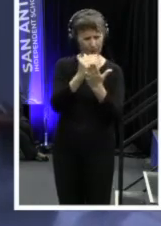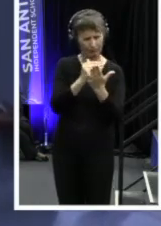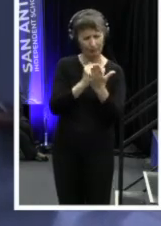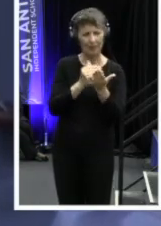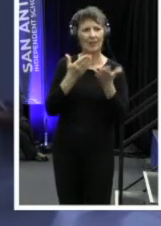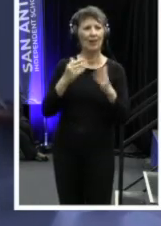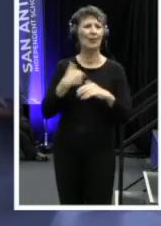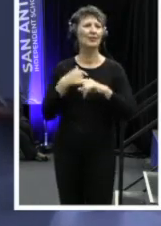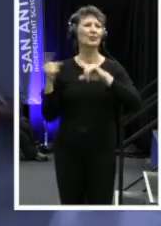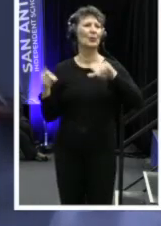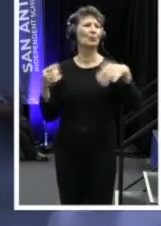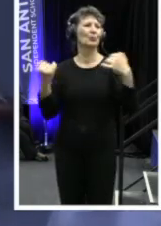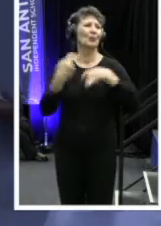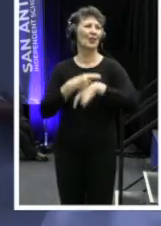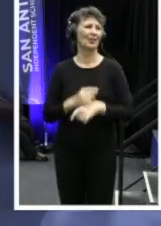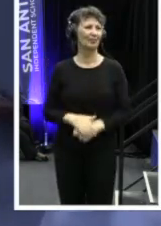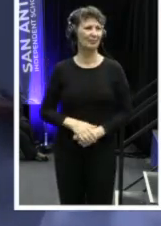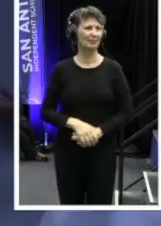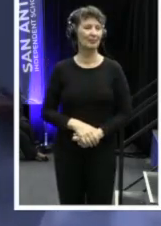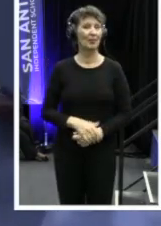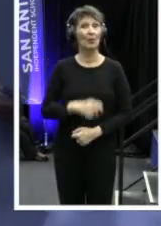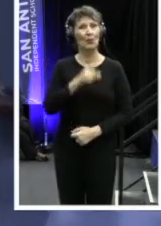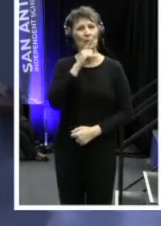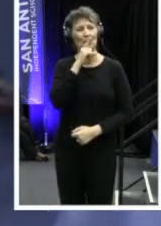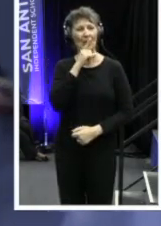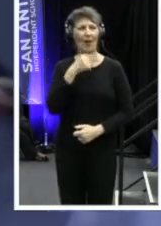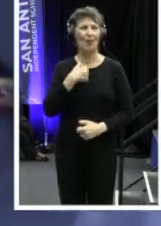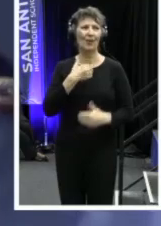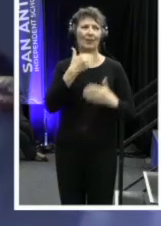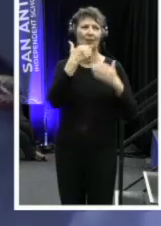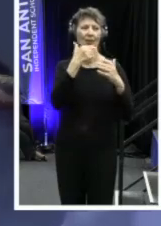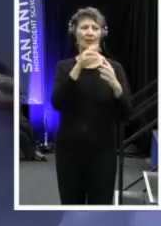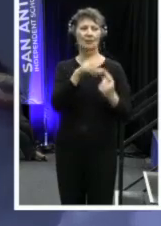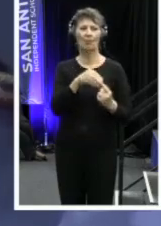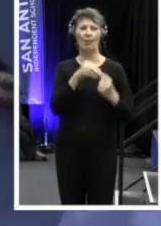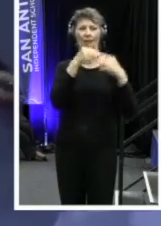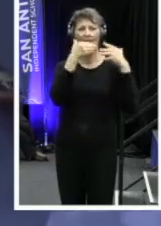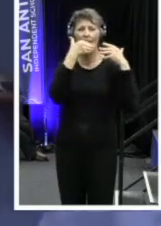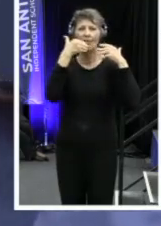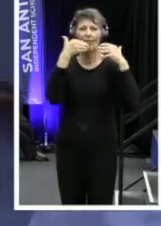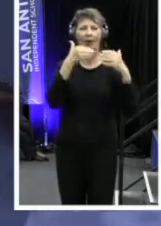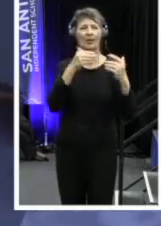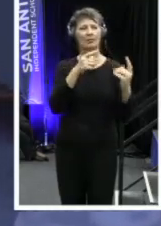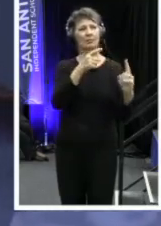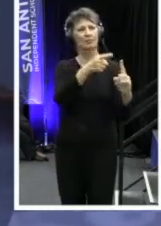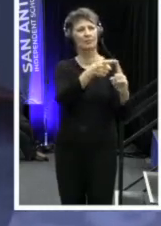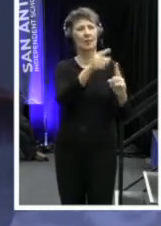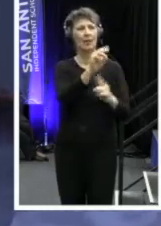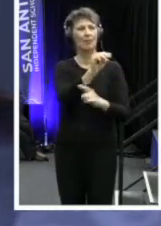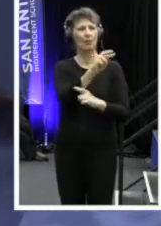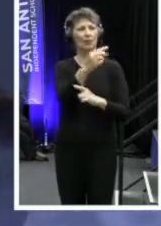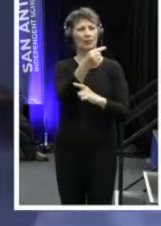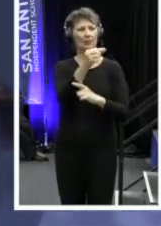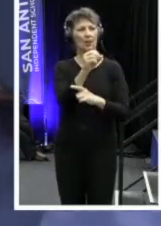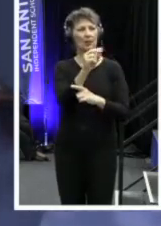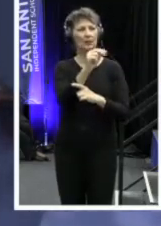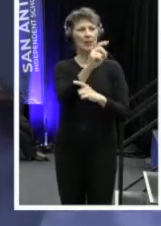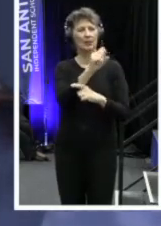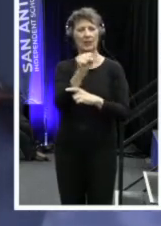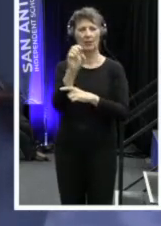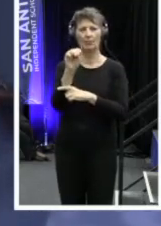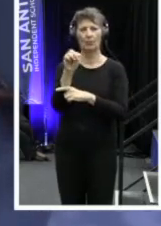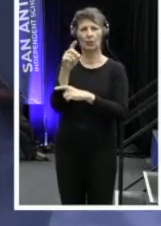today. In particular, I want to send a special thanks to Mr. Gonzalez, Mr.